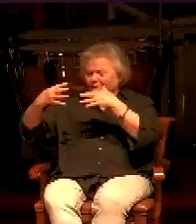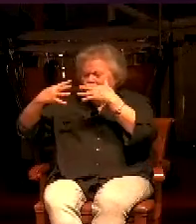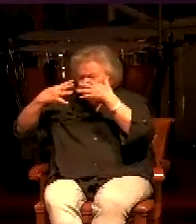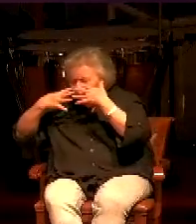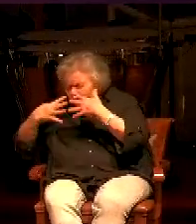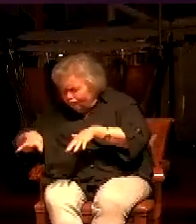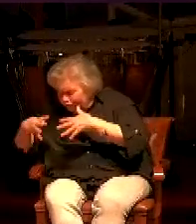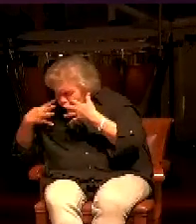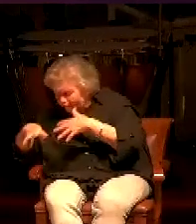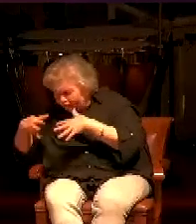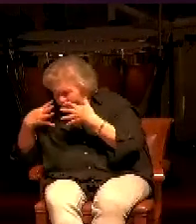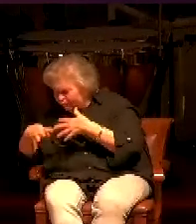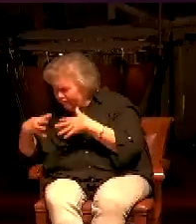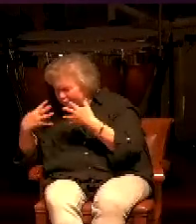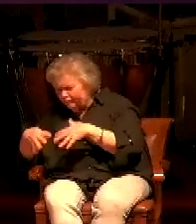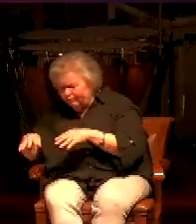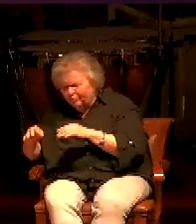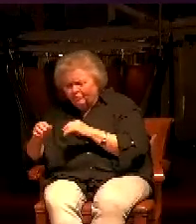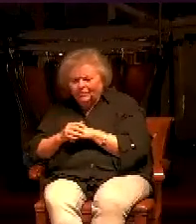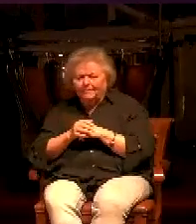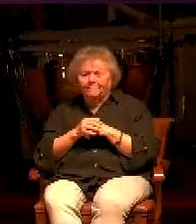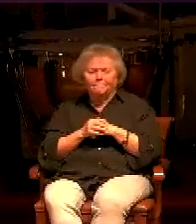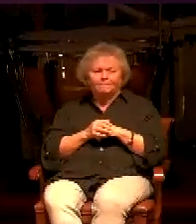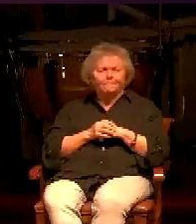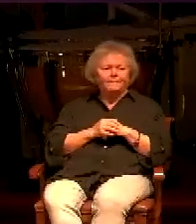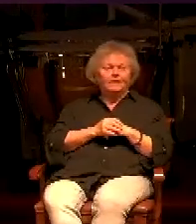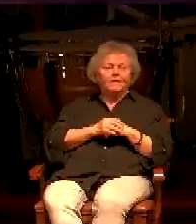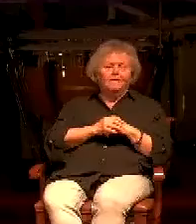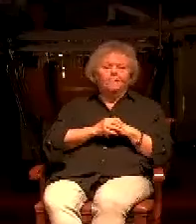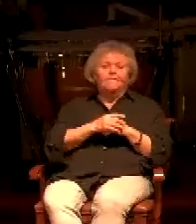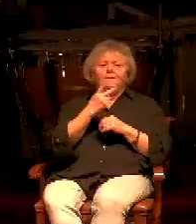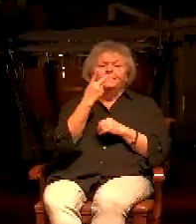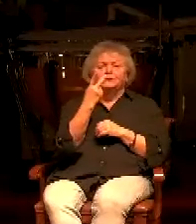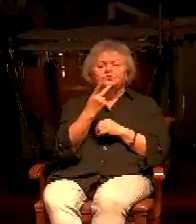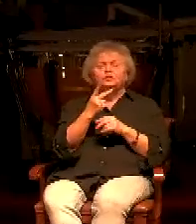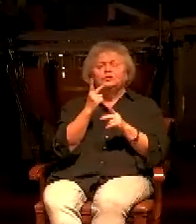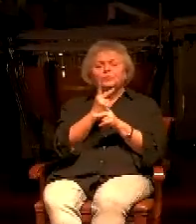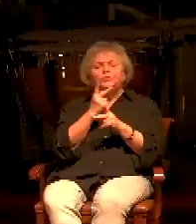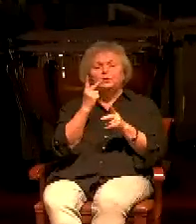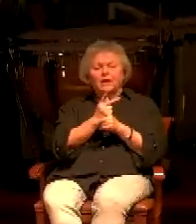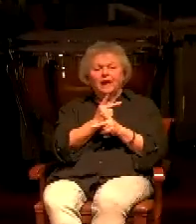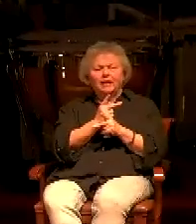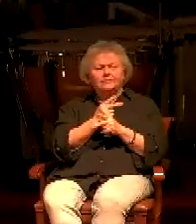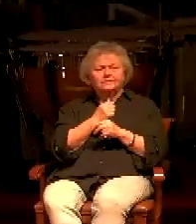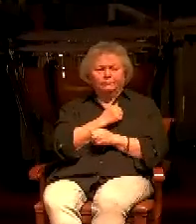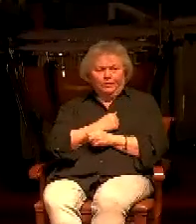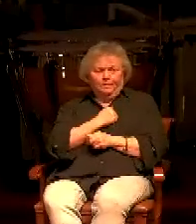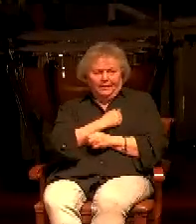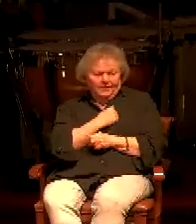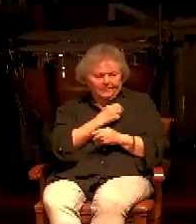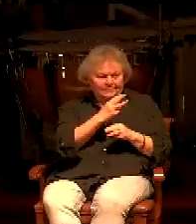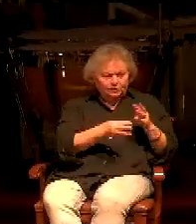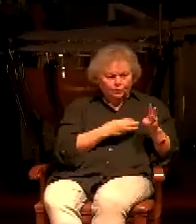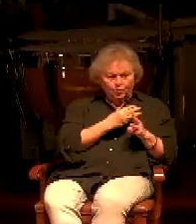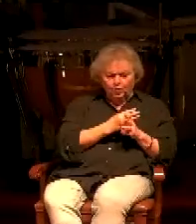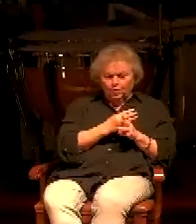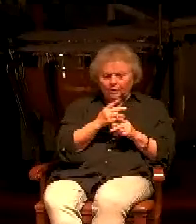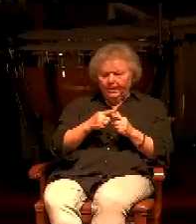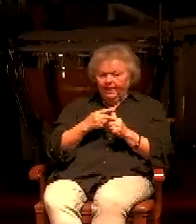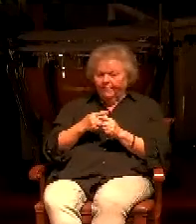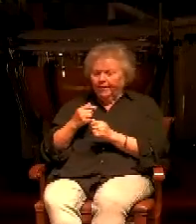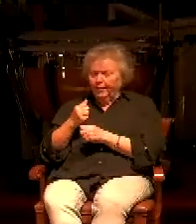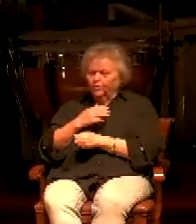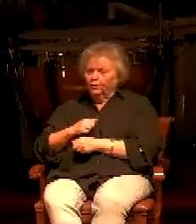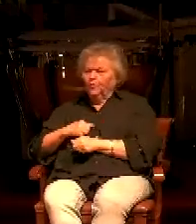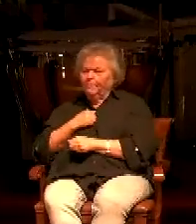Paul writes in the book of 2 Corinthians that there are two types of repentance. There is repentance that is worldly that leads to death, and there is repentance of righteousness which leads